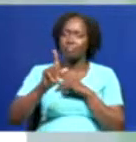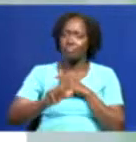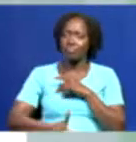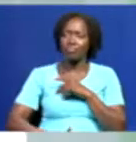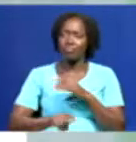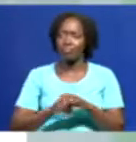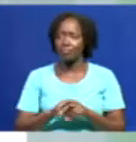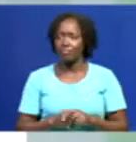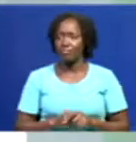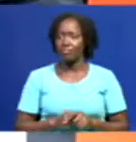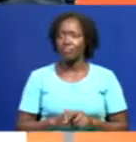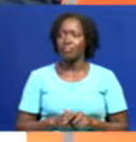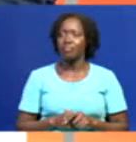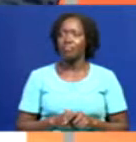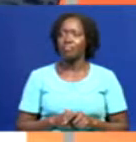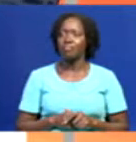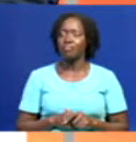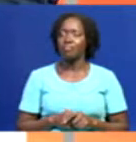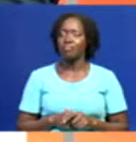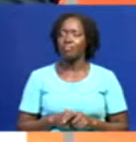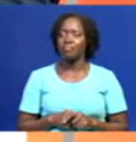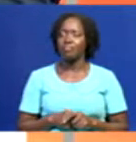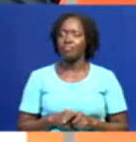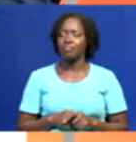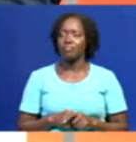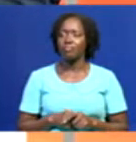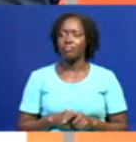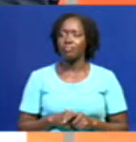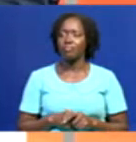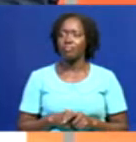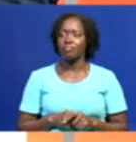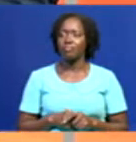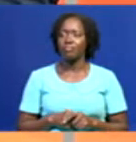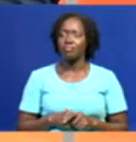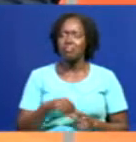Wakongwe zaidi ya